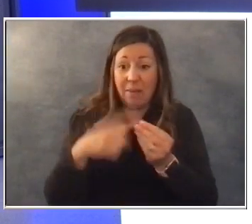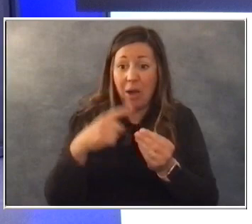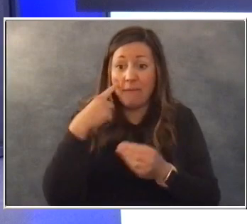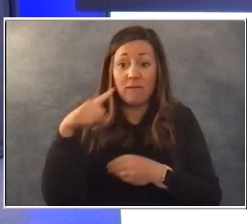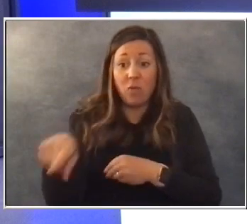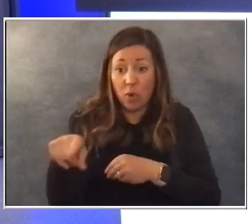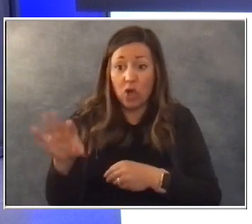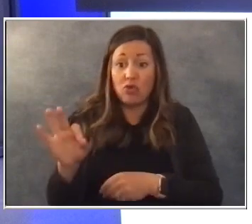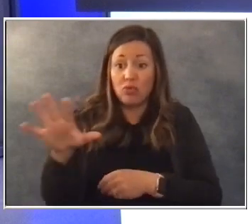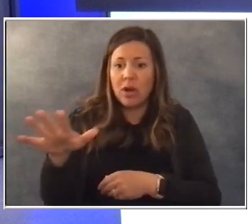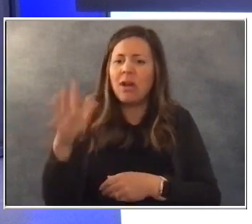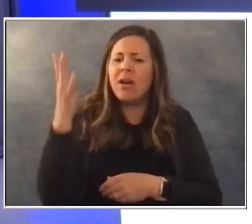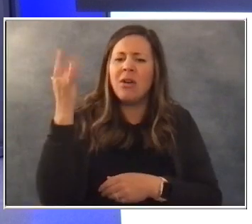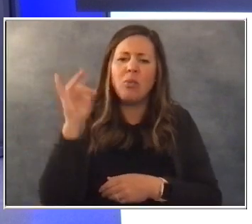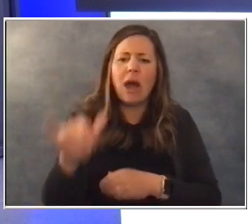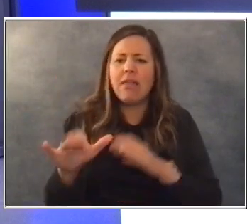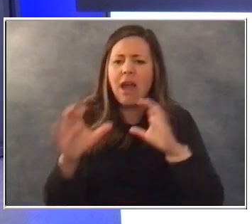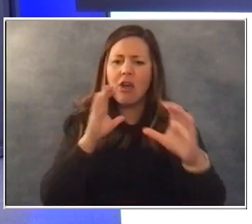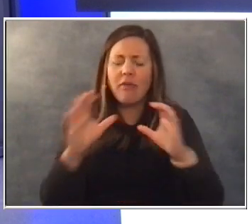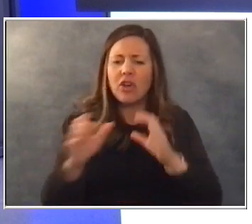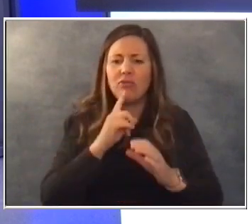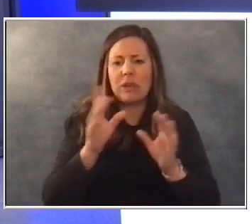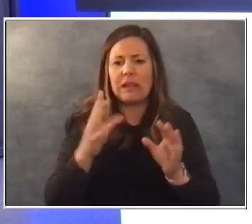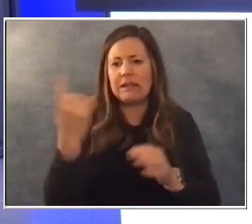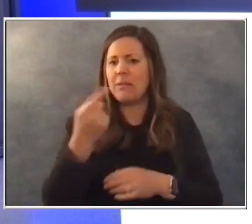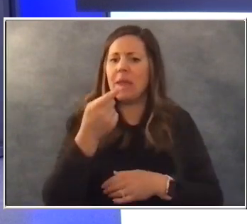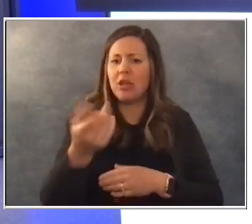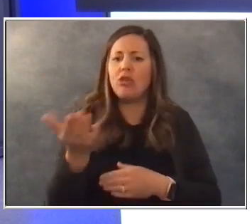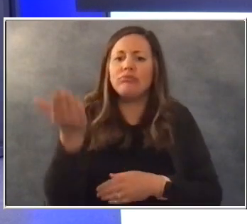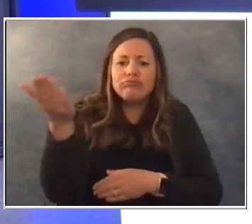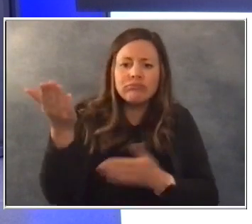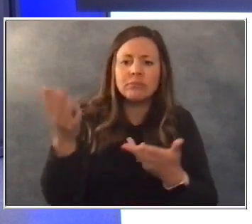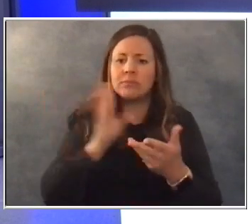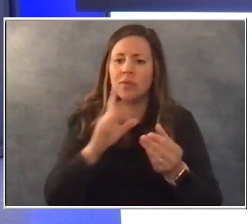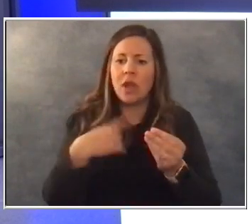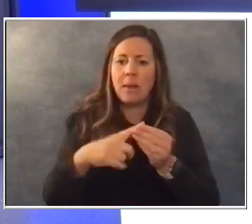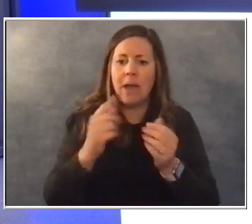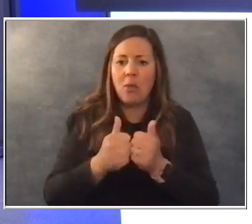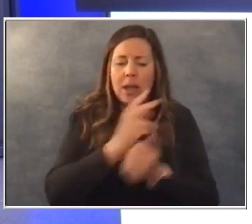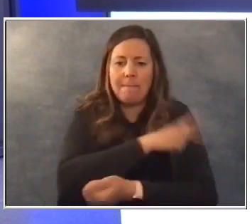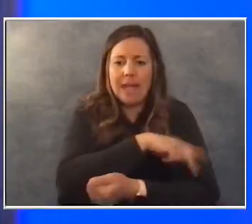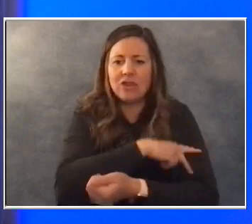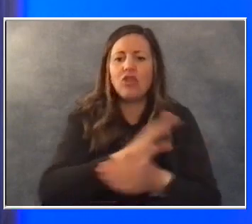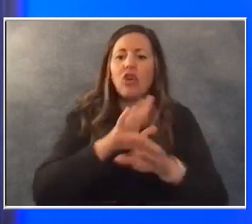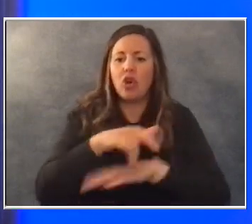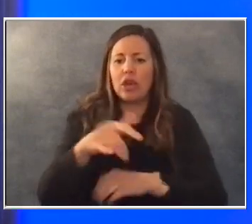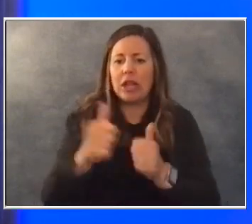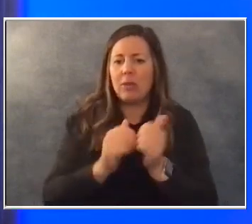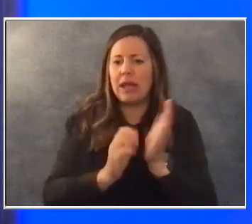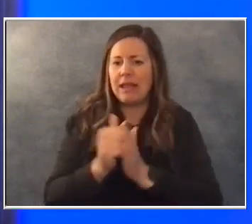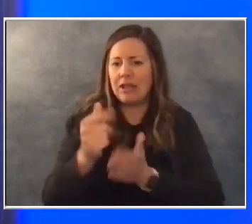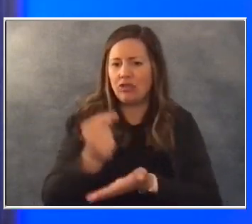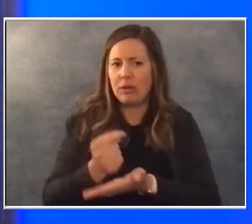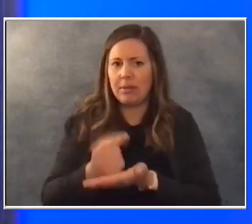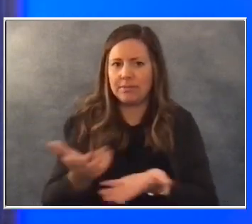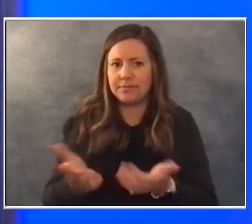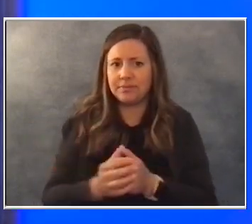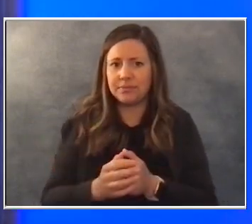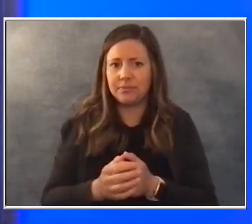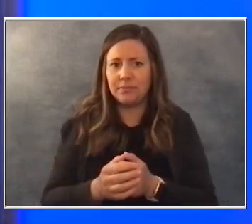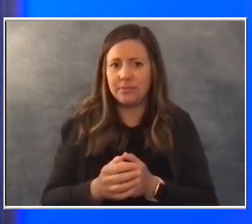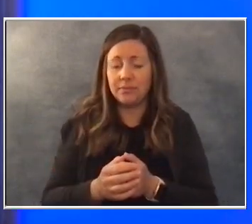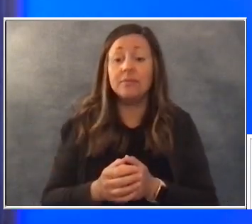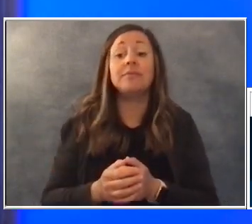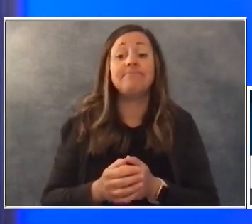that conversation is something that you present to patients very early on in their cancer treatment, before they even start. Yeah, no, absolutely.